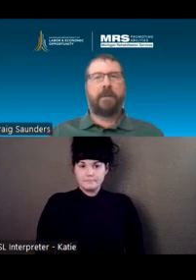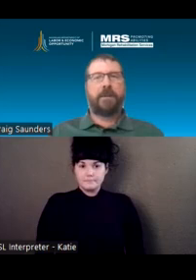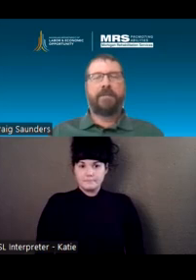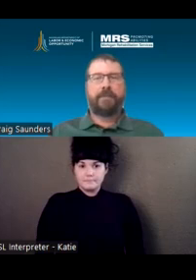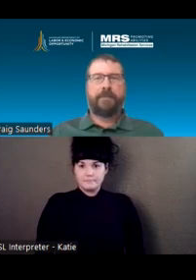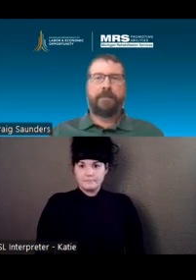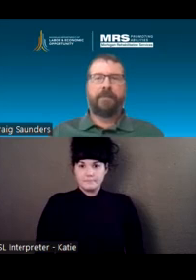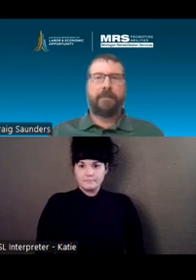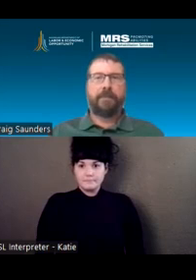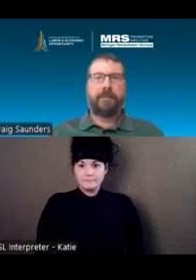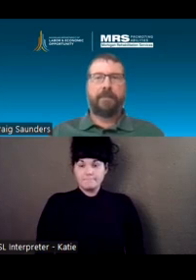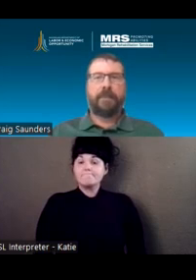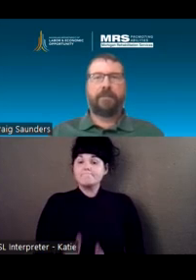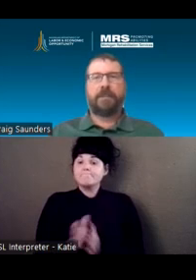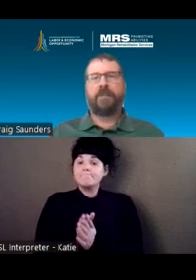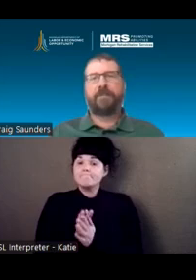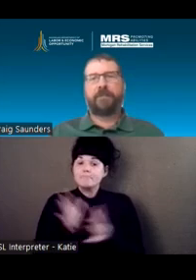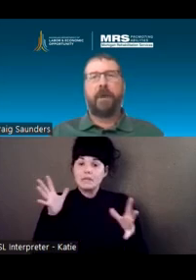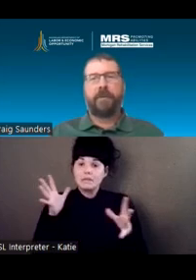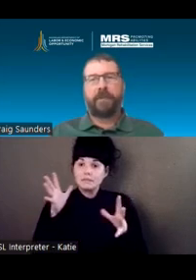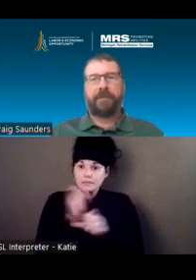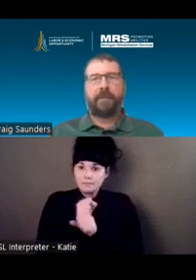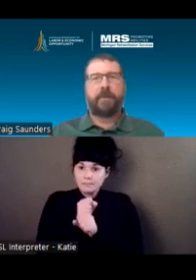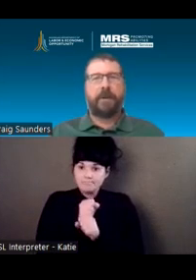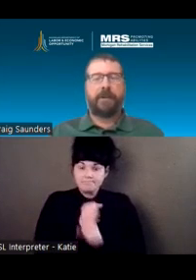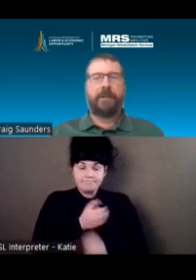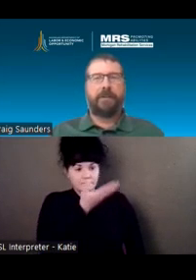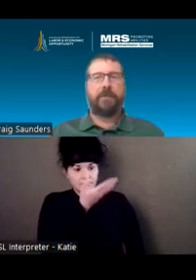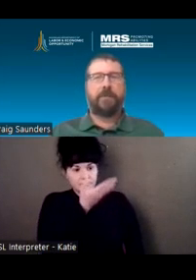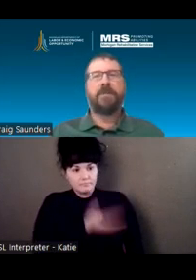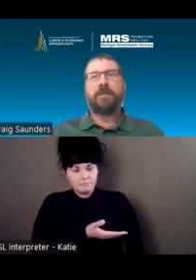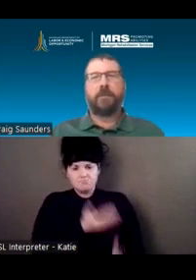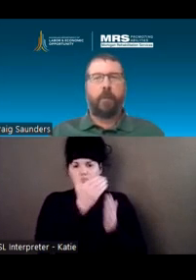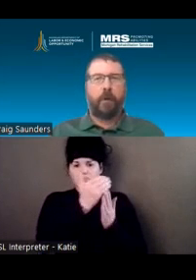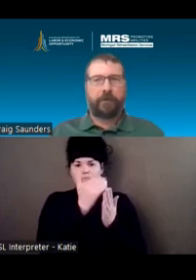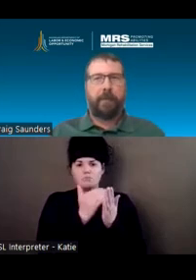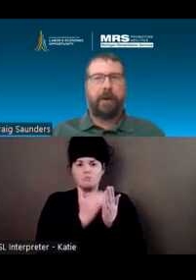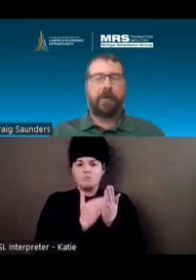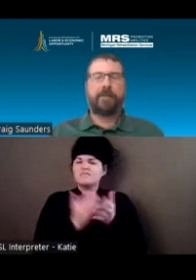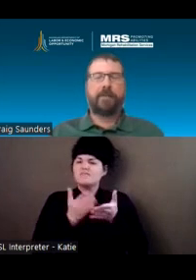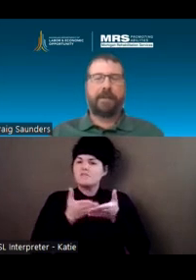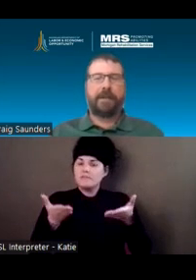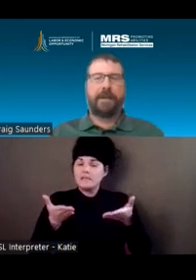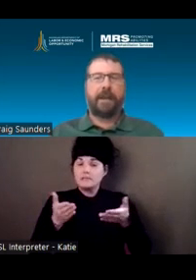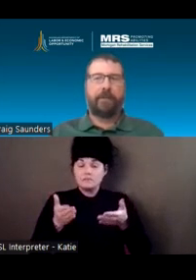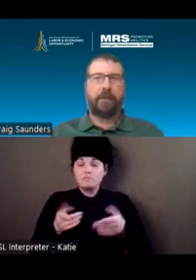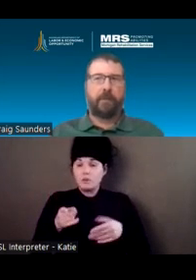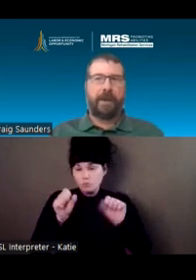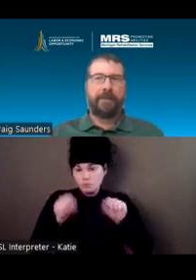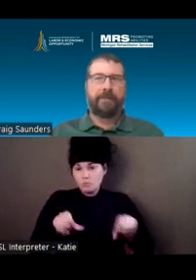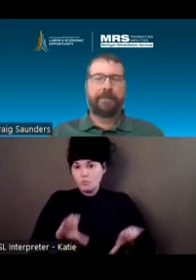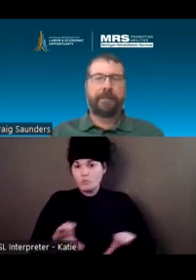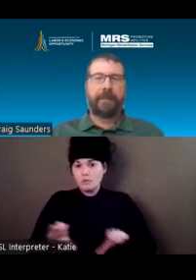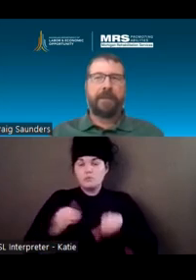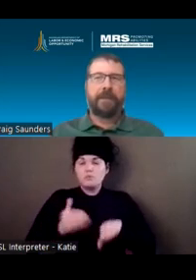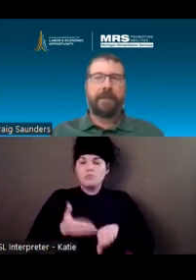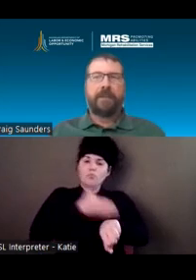In summary, this is a list of small things everyone can do to work smarter and in a healthier